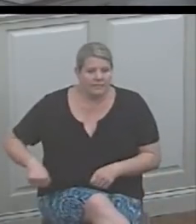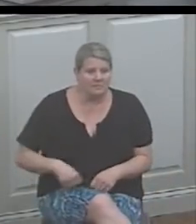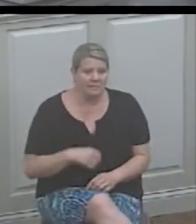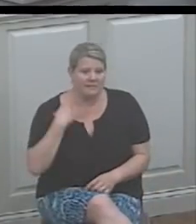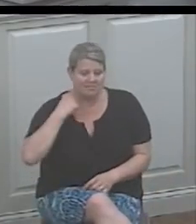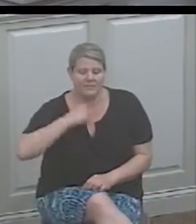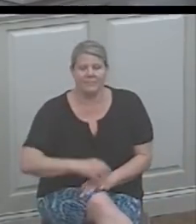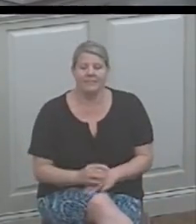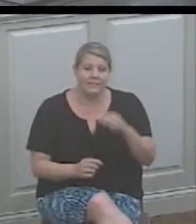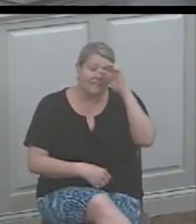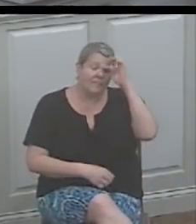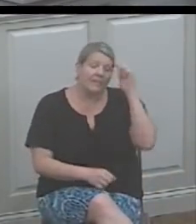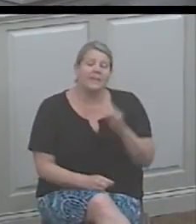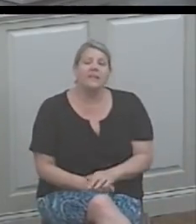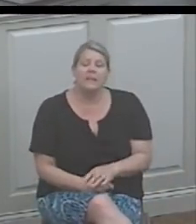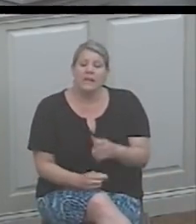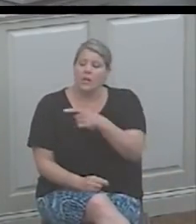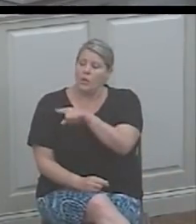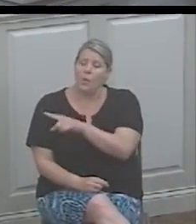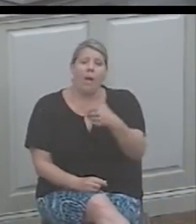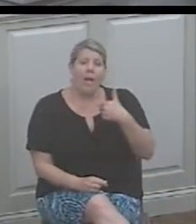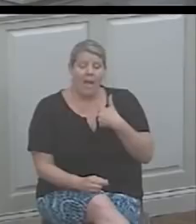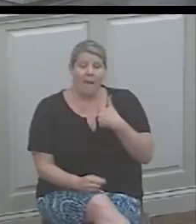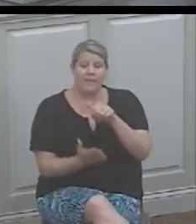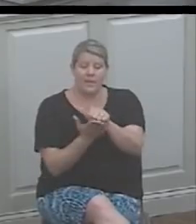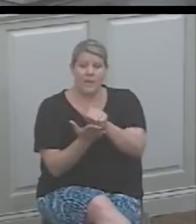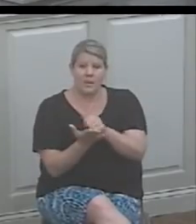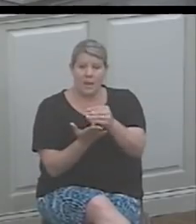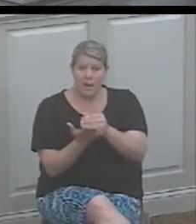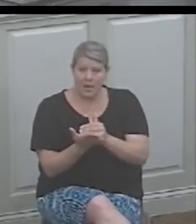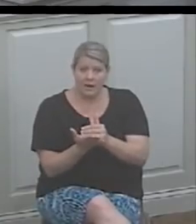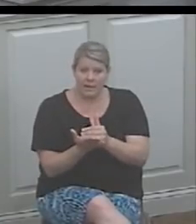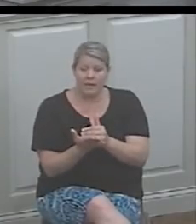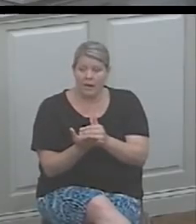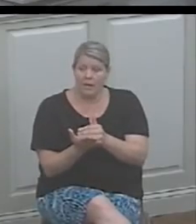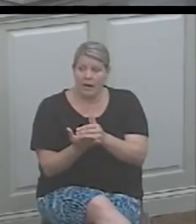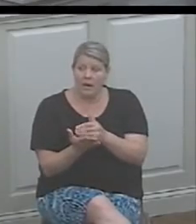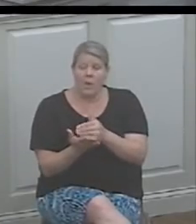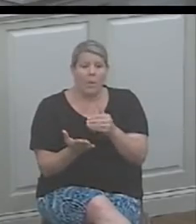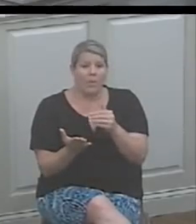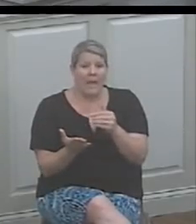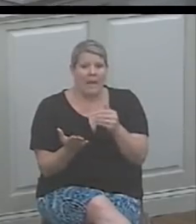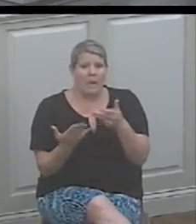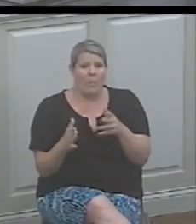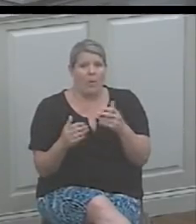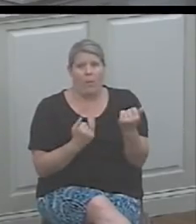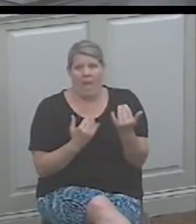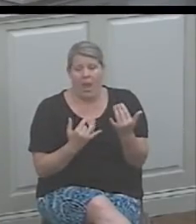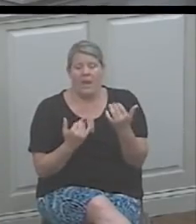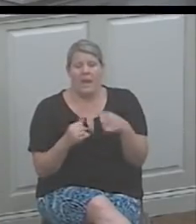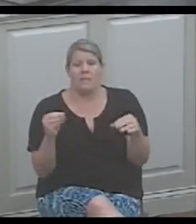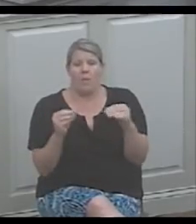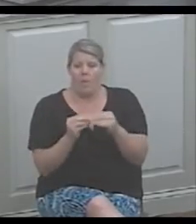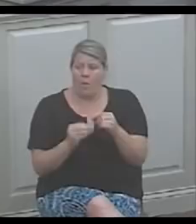My fellow commissioners, you have the agenda in front of you, and without any further input, I will assume